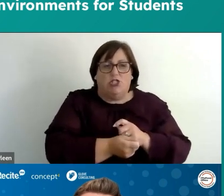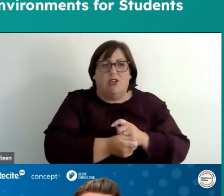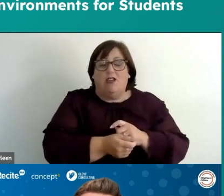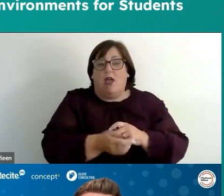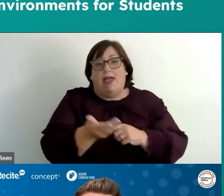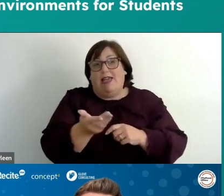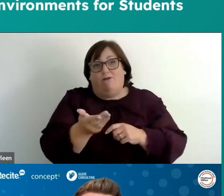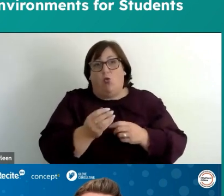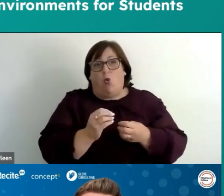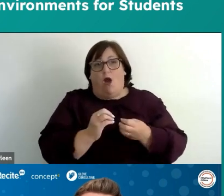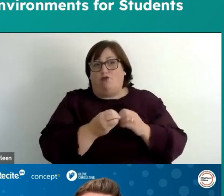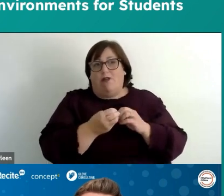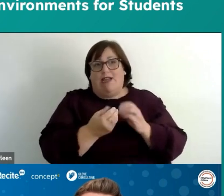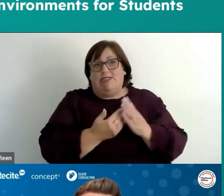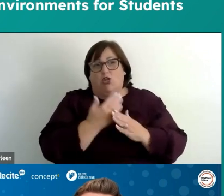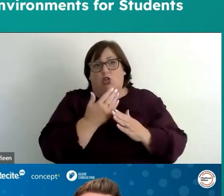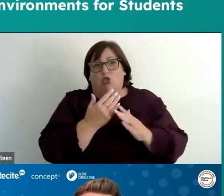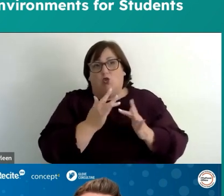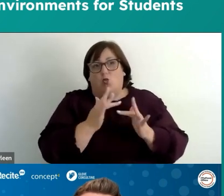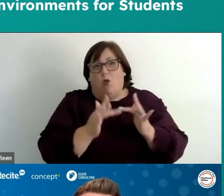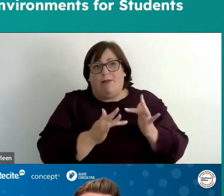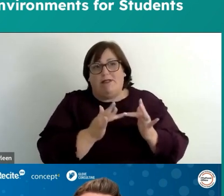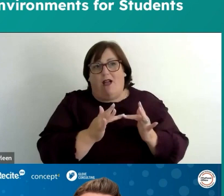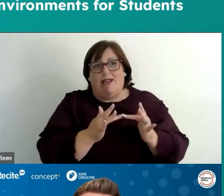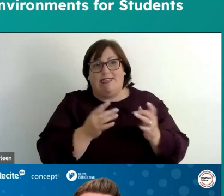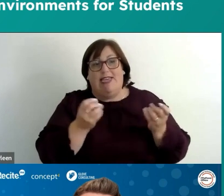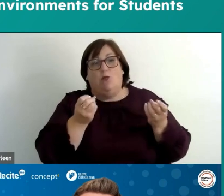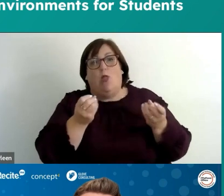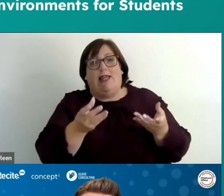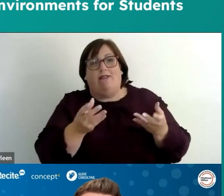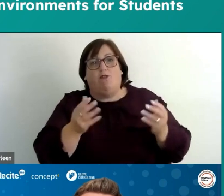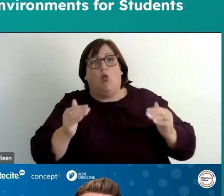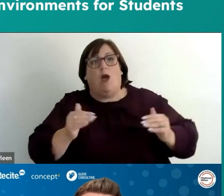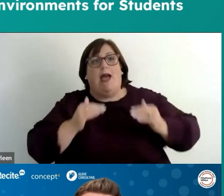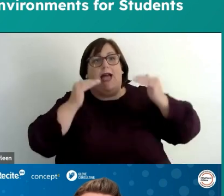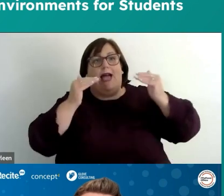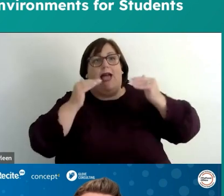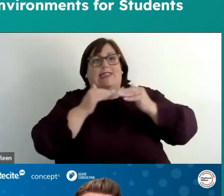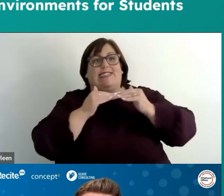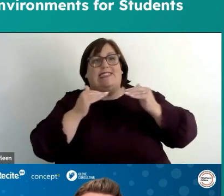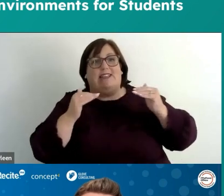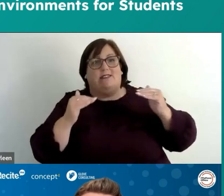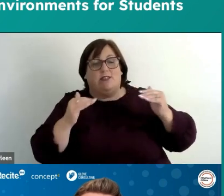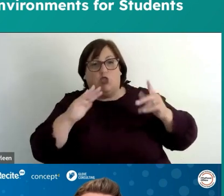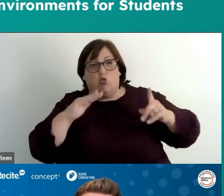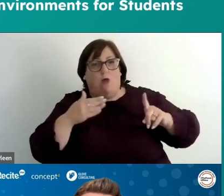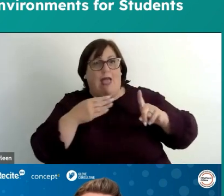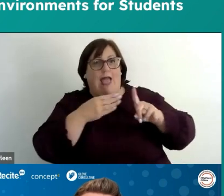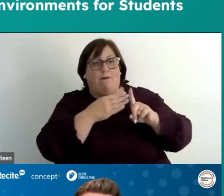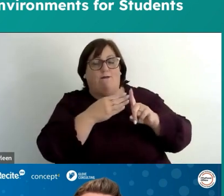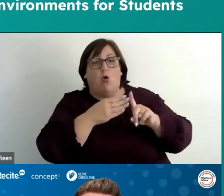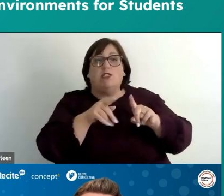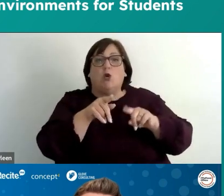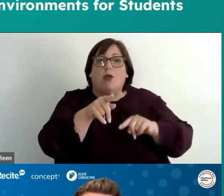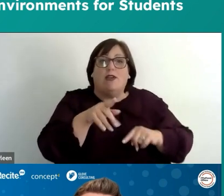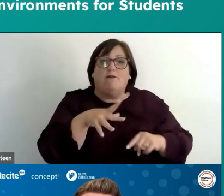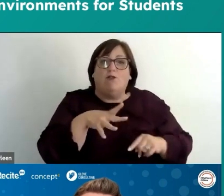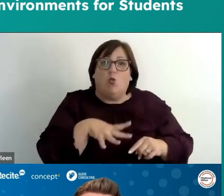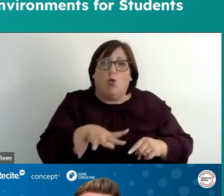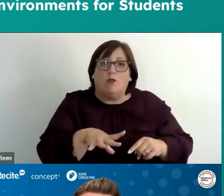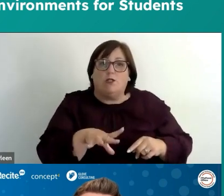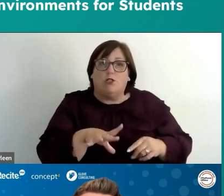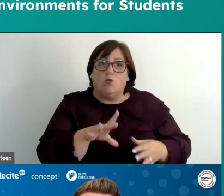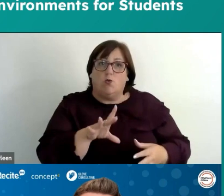provides a standard for the agency you're working with. So yeah, if anybody would like me to link with our preferred colour